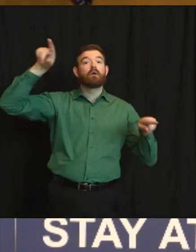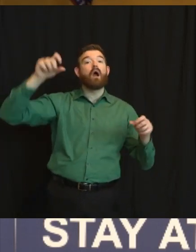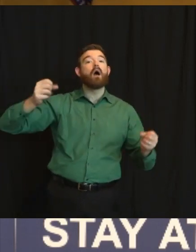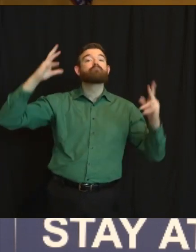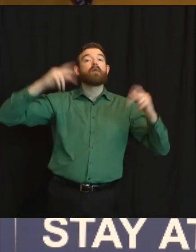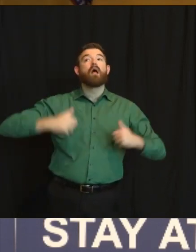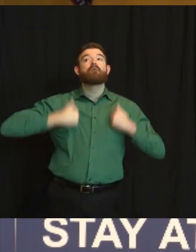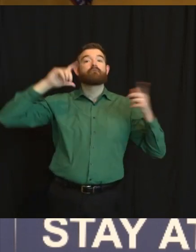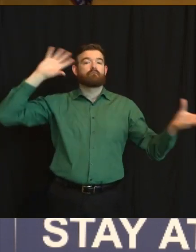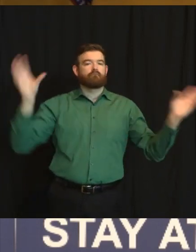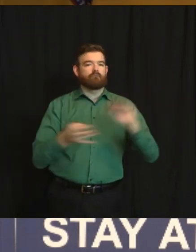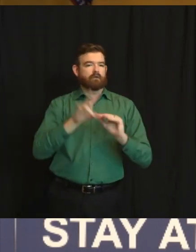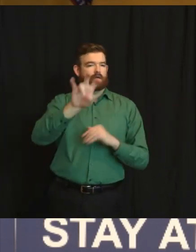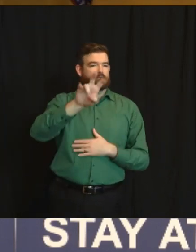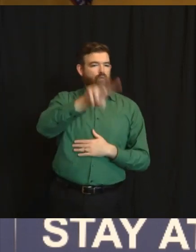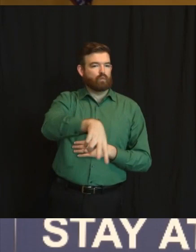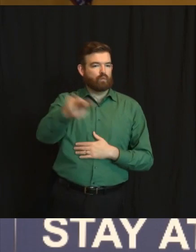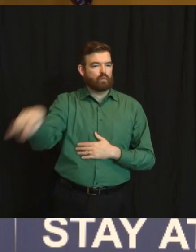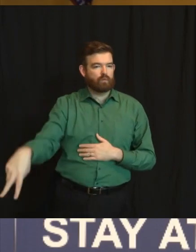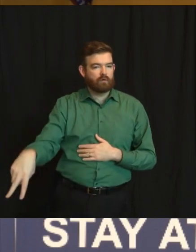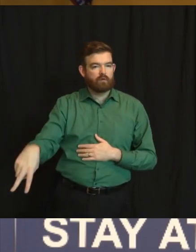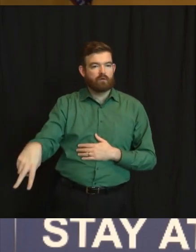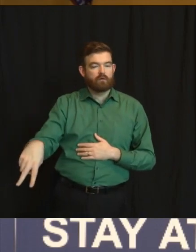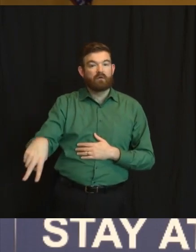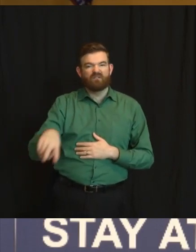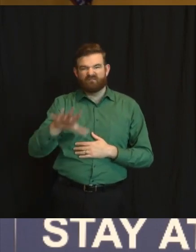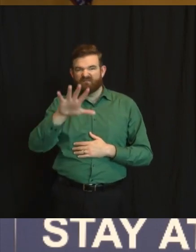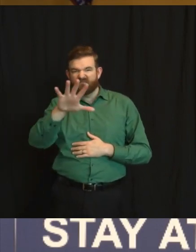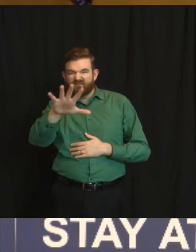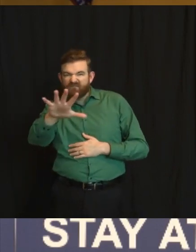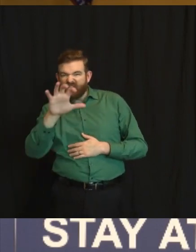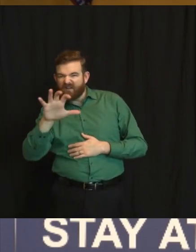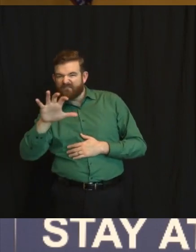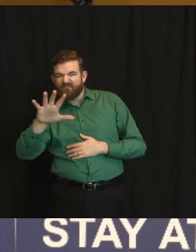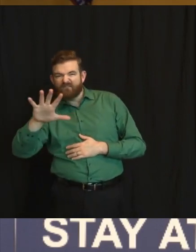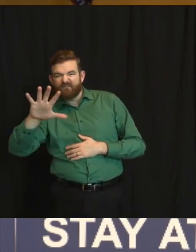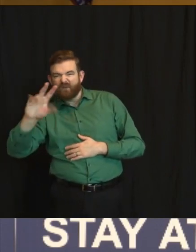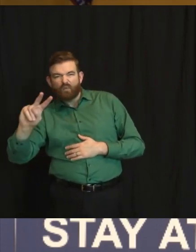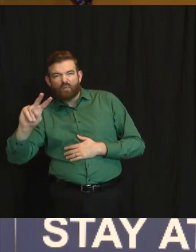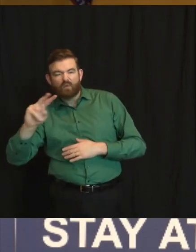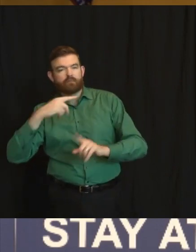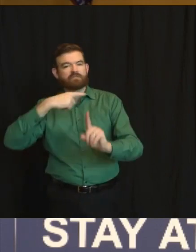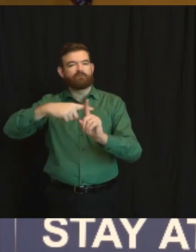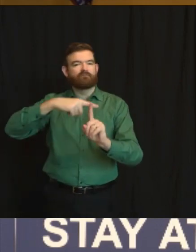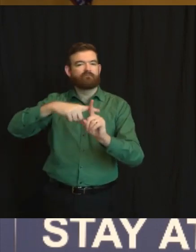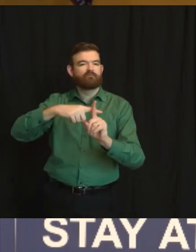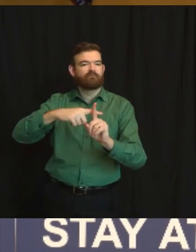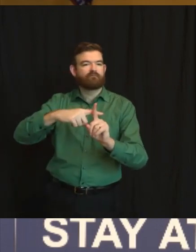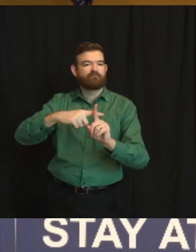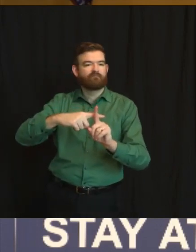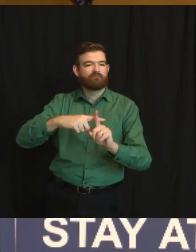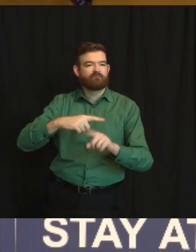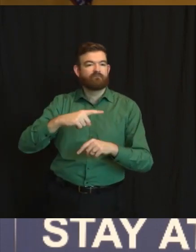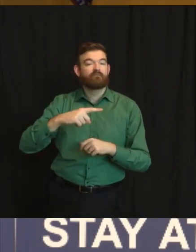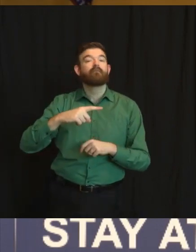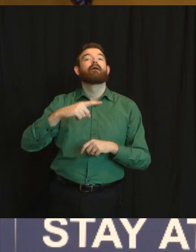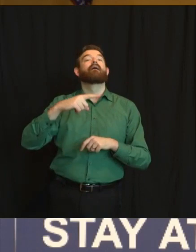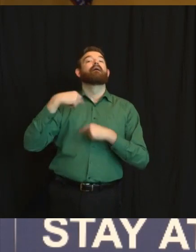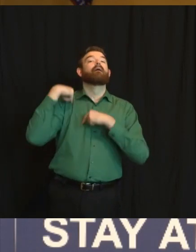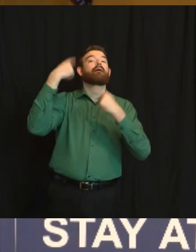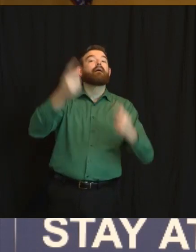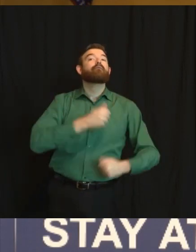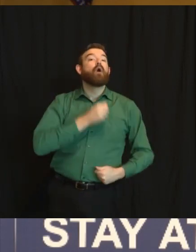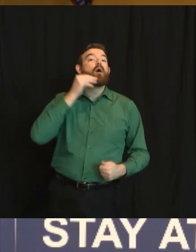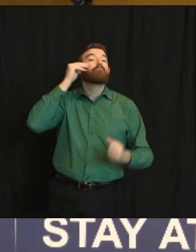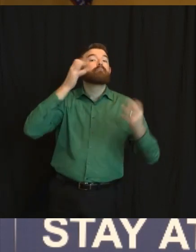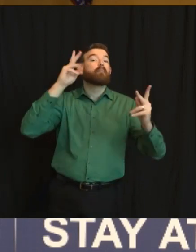252 have tested positive for COVID-19, and sadly, 95 have passed away. At the